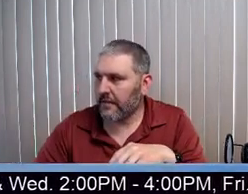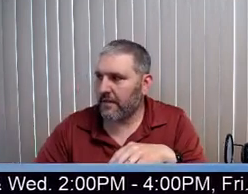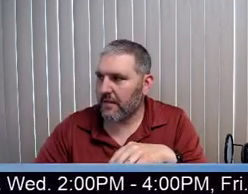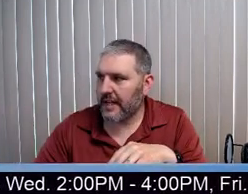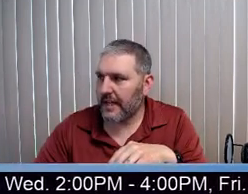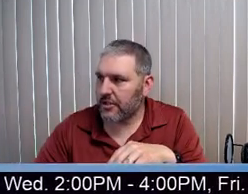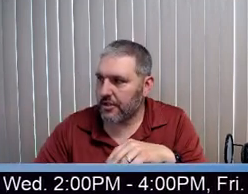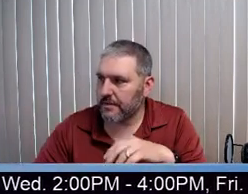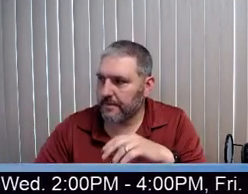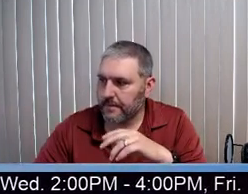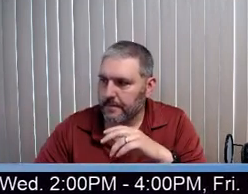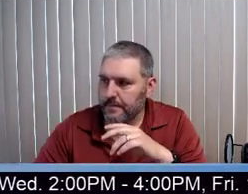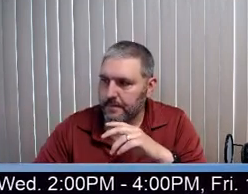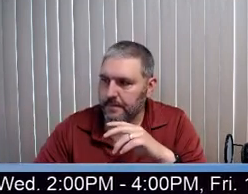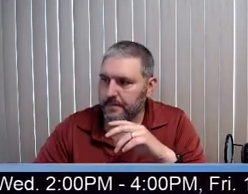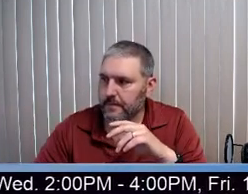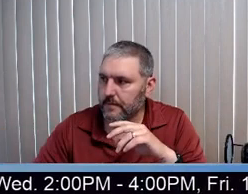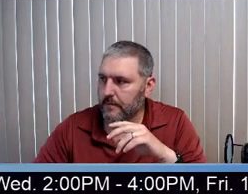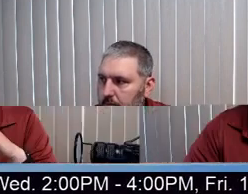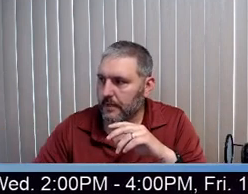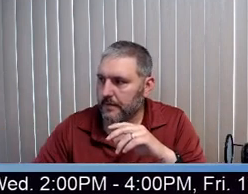I'll be leaving for vacation.